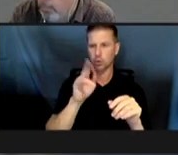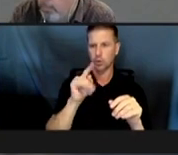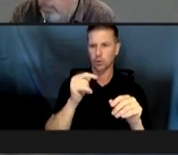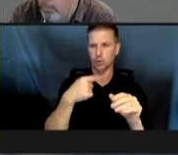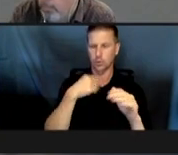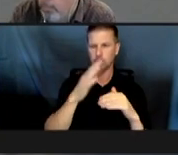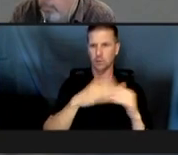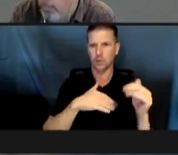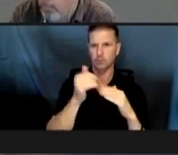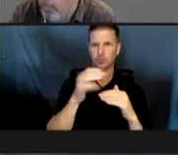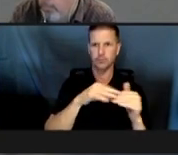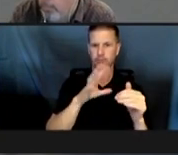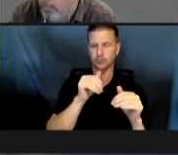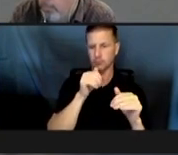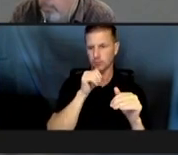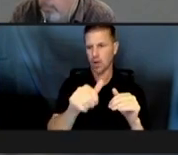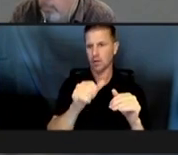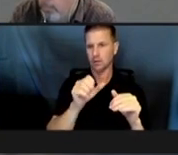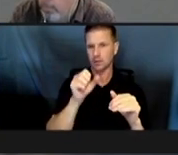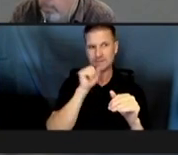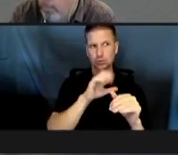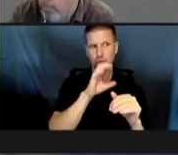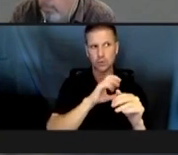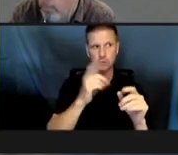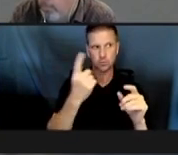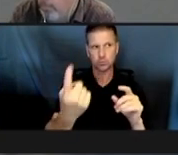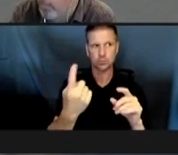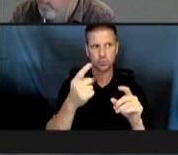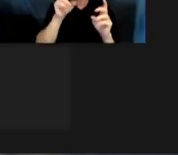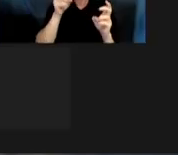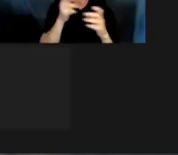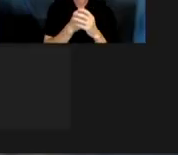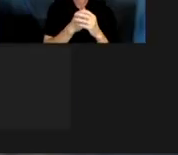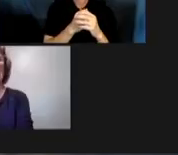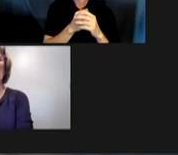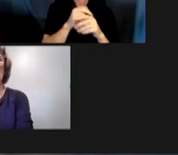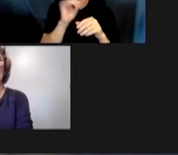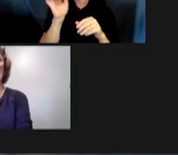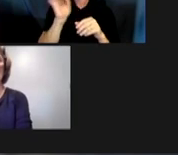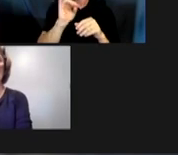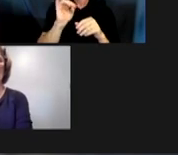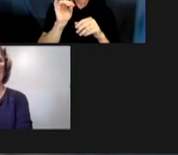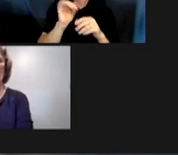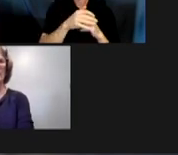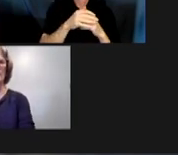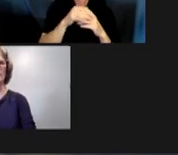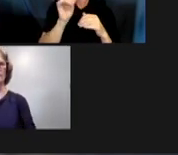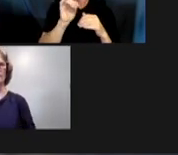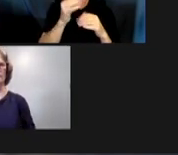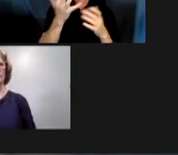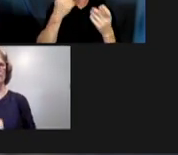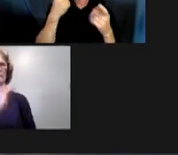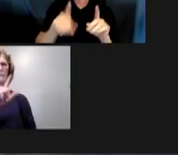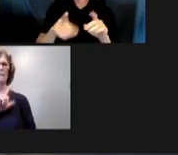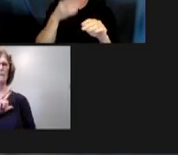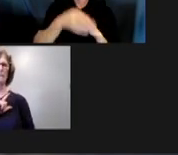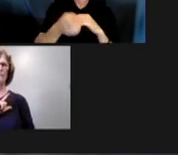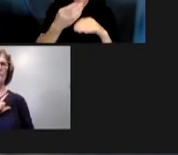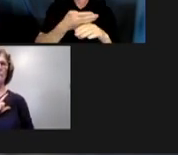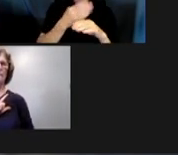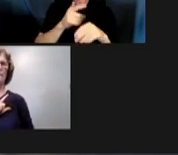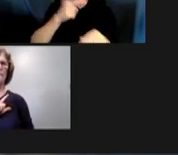build and is not a senior issue. Also, too, is what happened after this renovation with